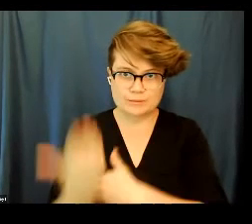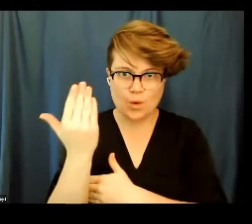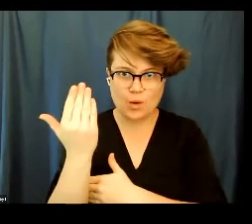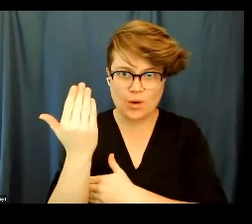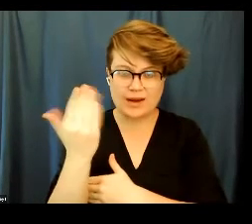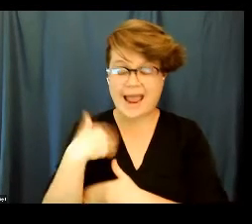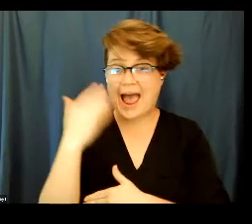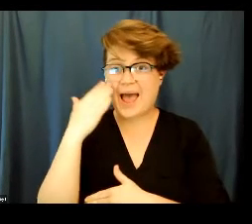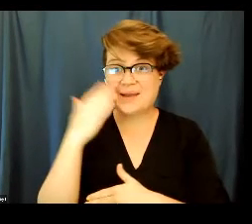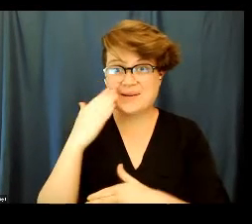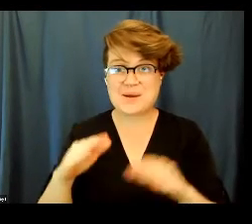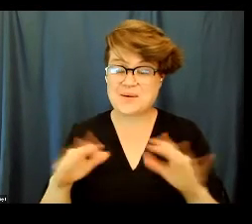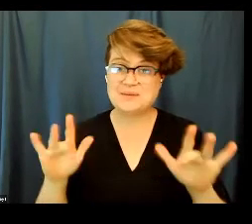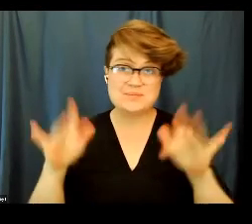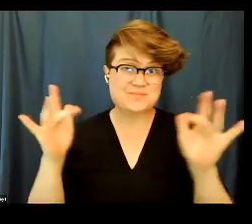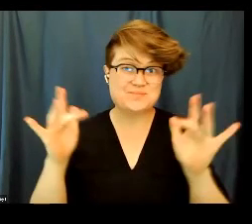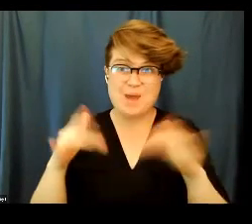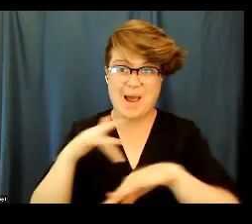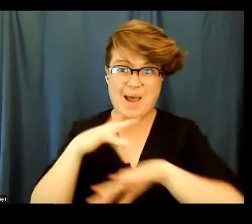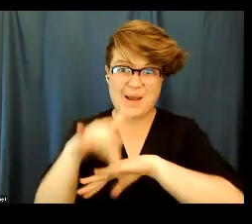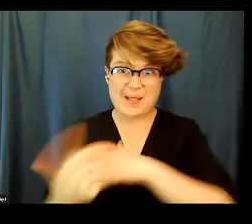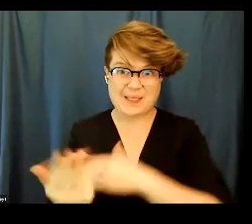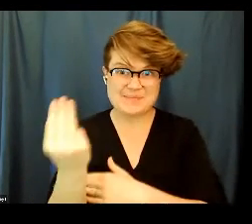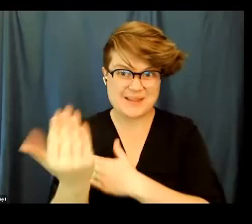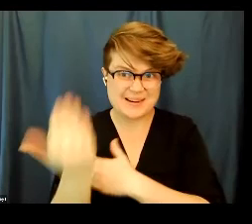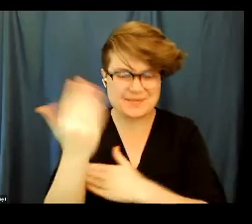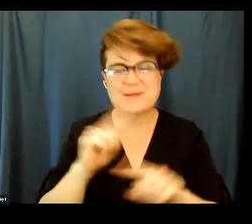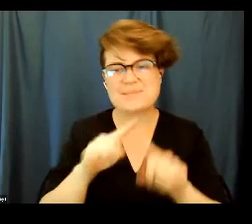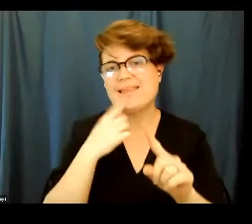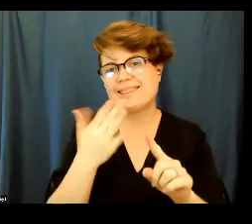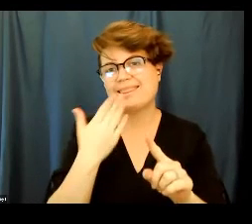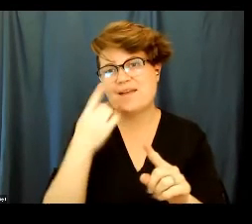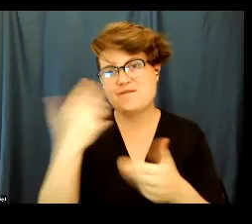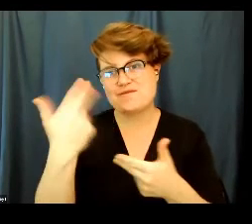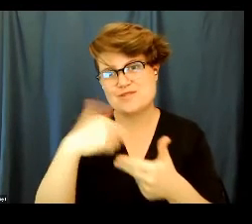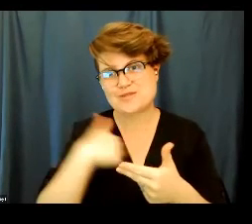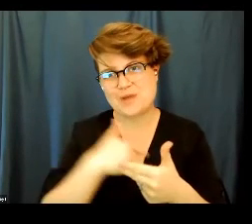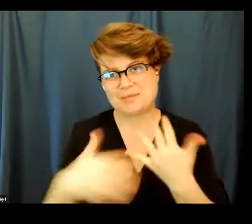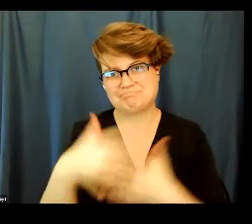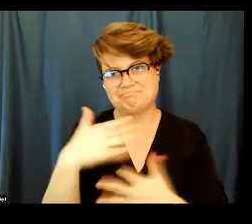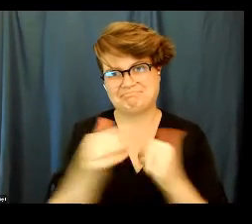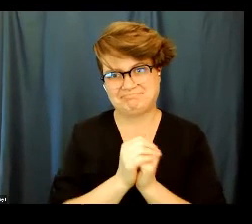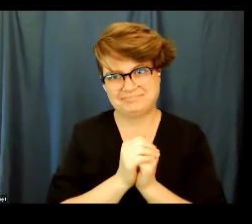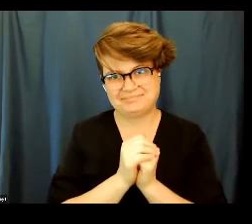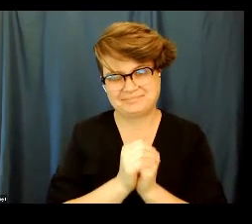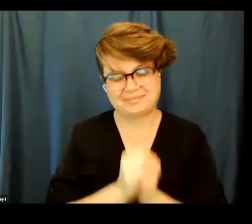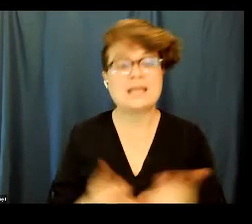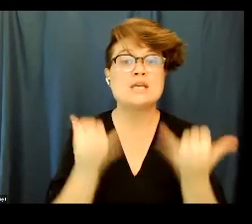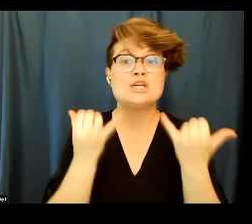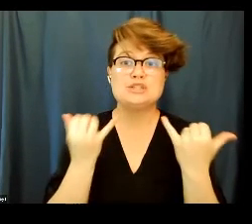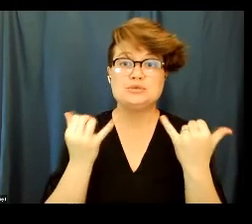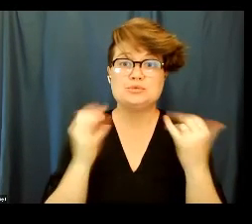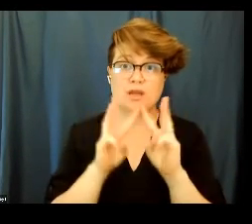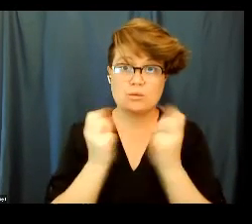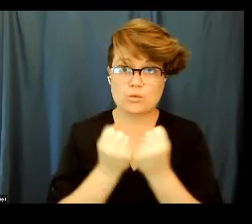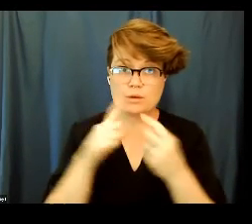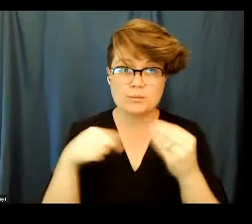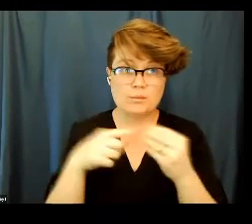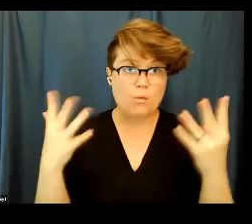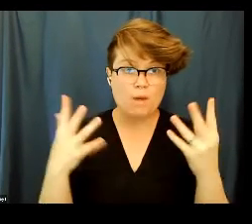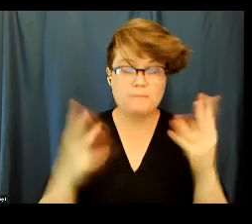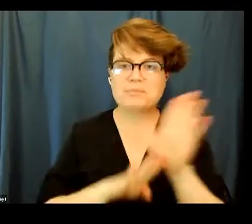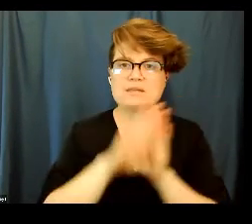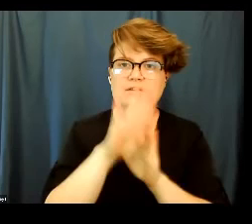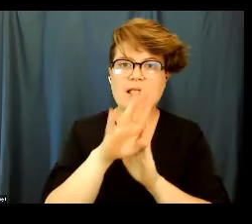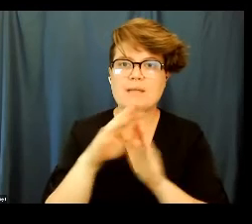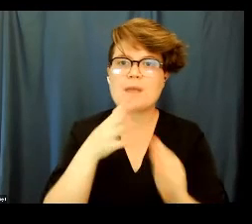on a Monday morning, so thanks for coming to hang out with us today. Our webinar today is developing a rural sexual